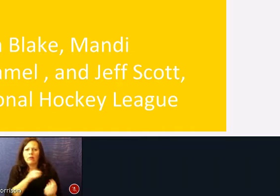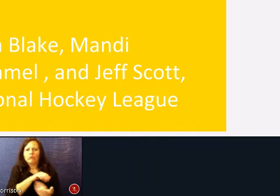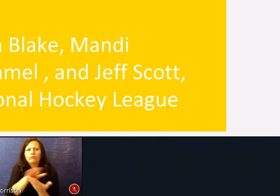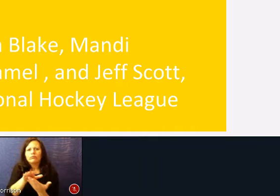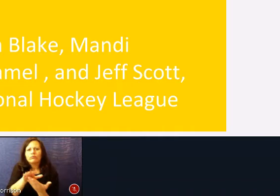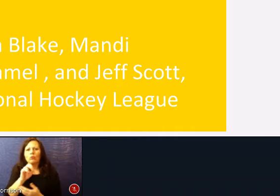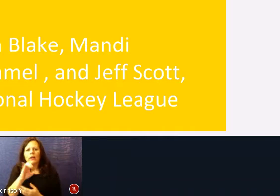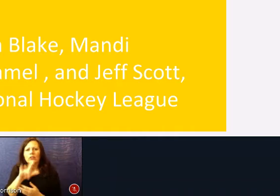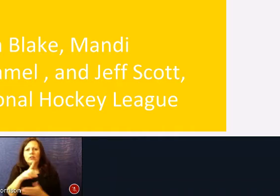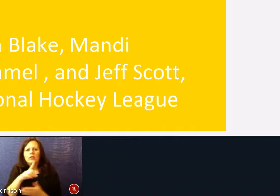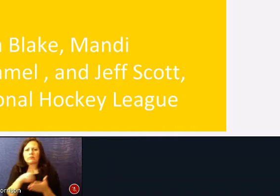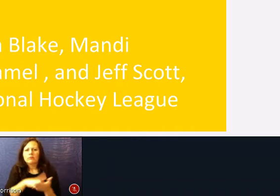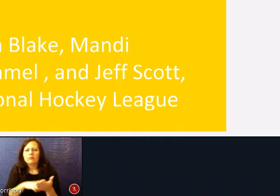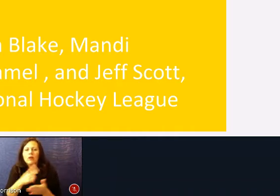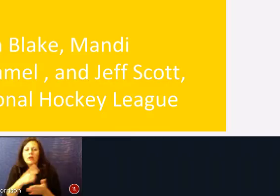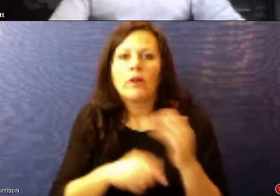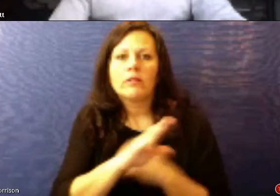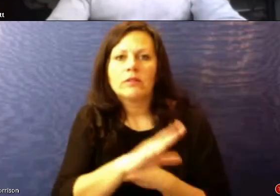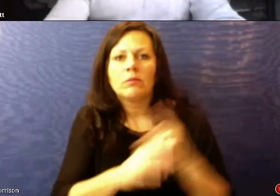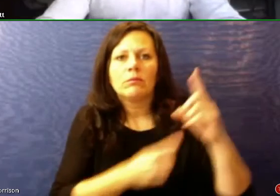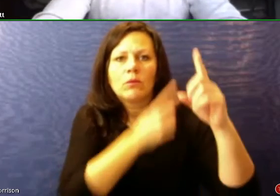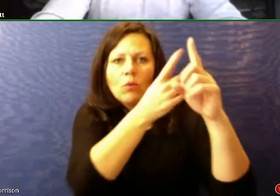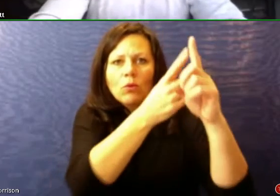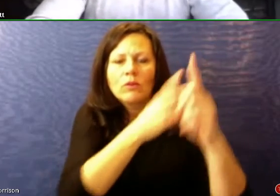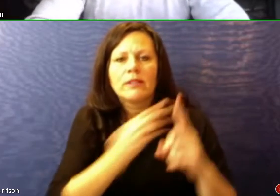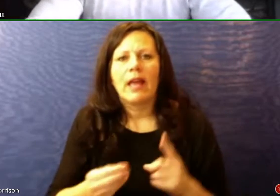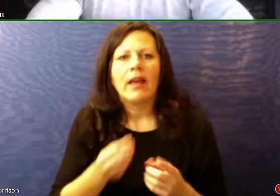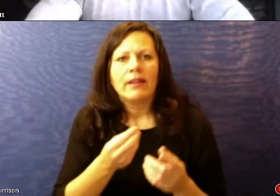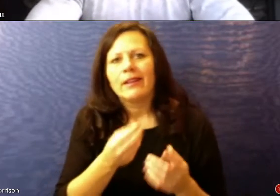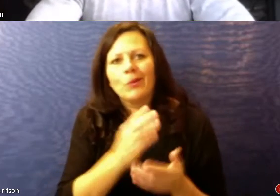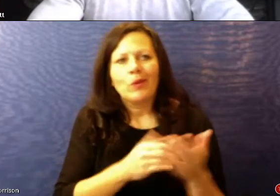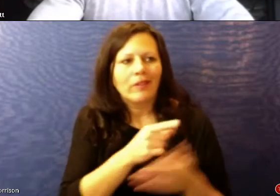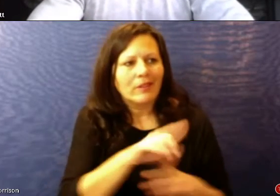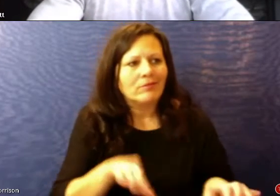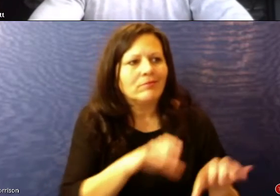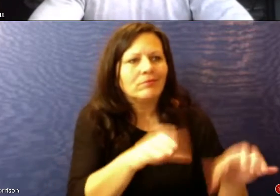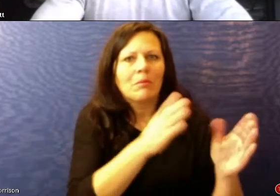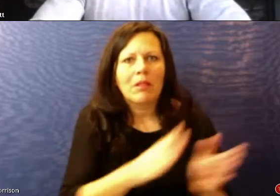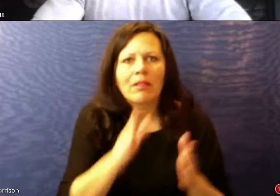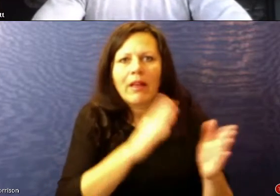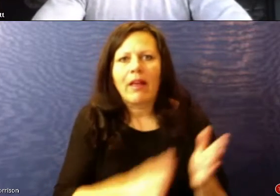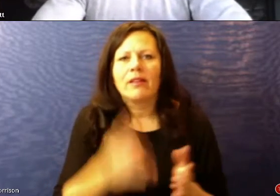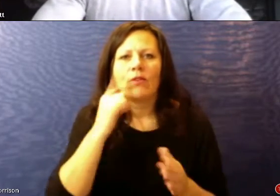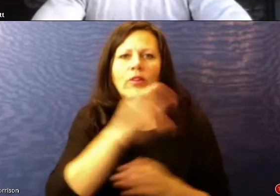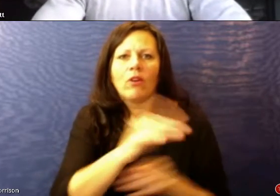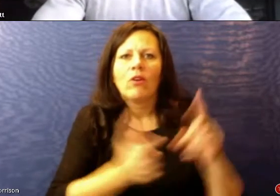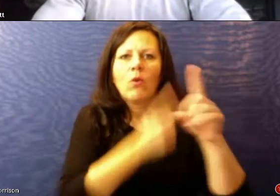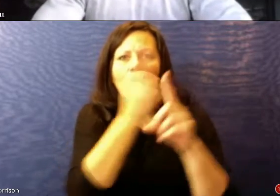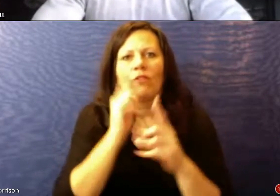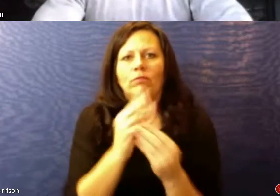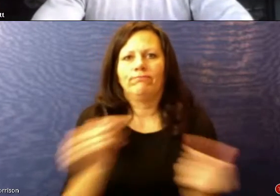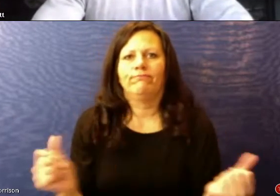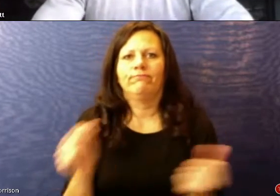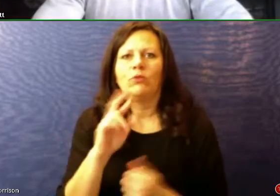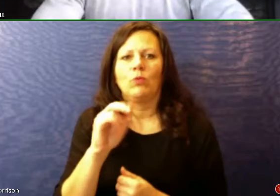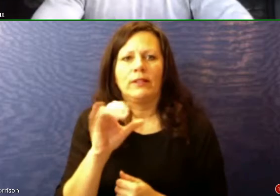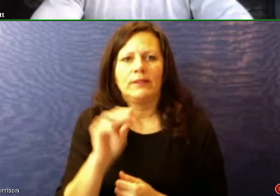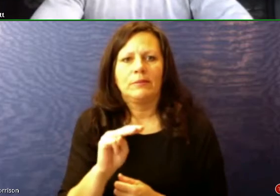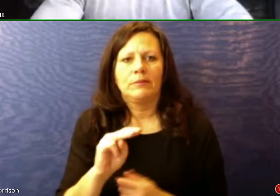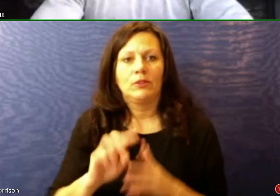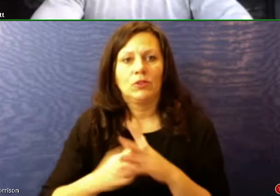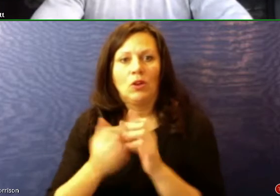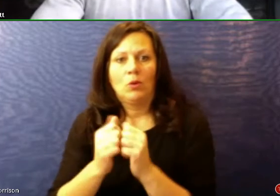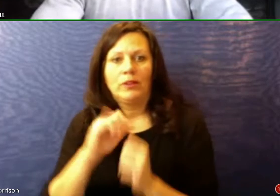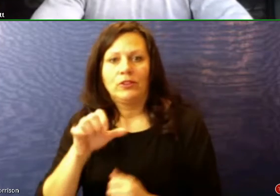and investments that are specifically targeting eliminating racism? We'll start off with Jeff.